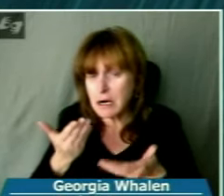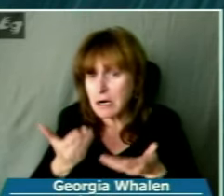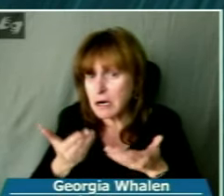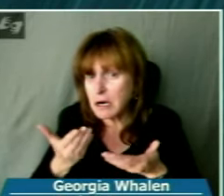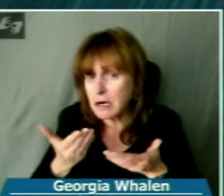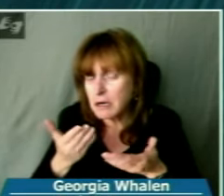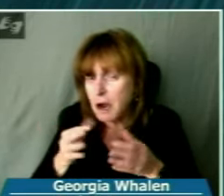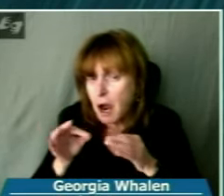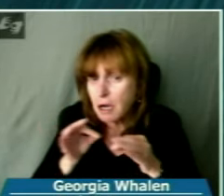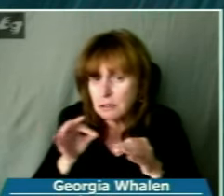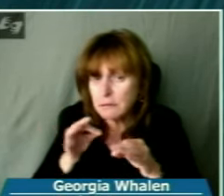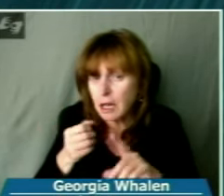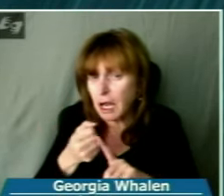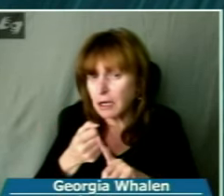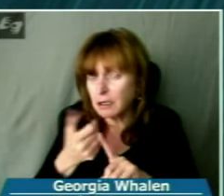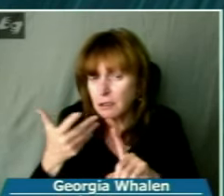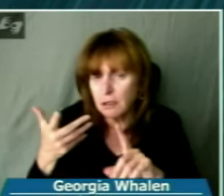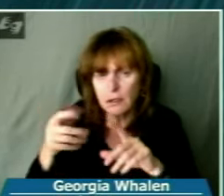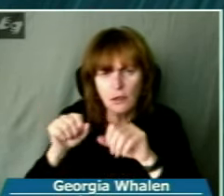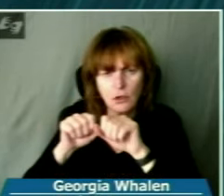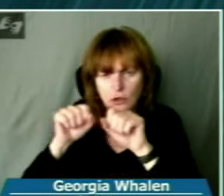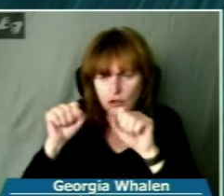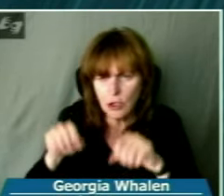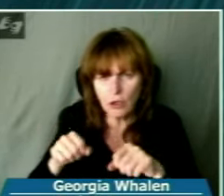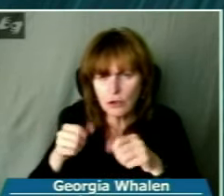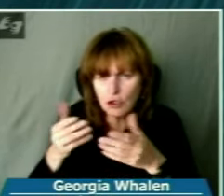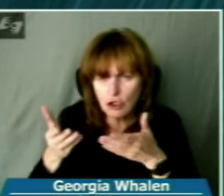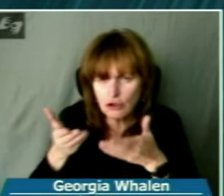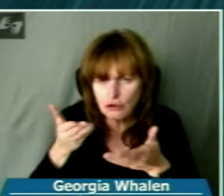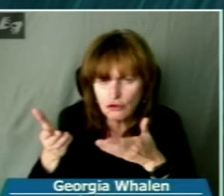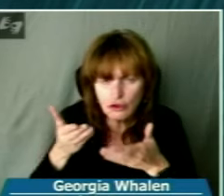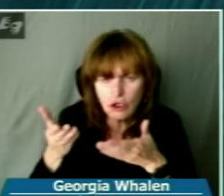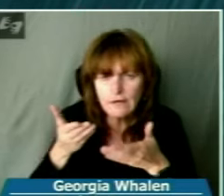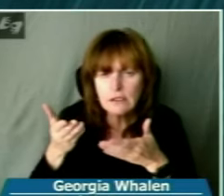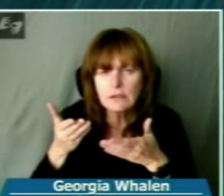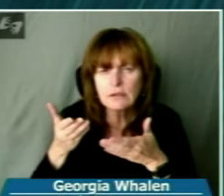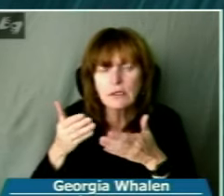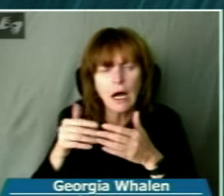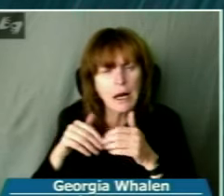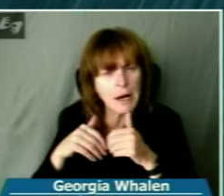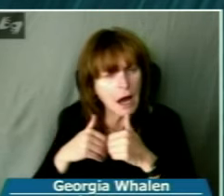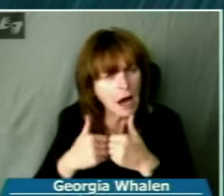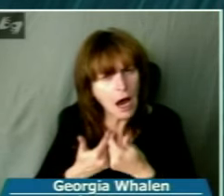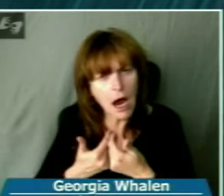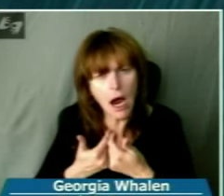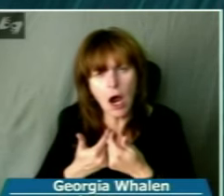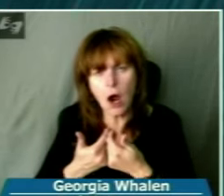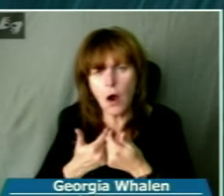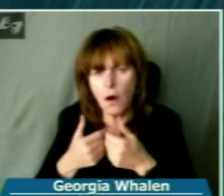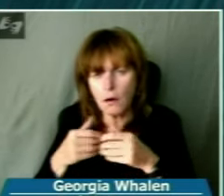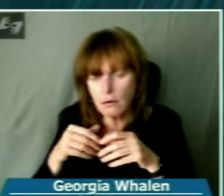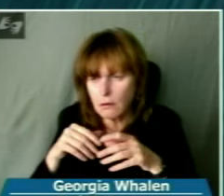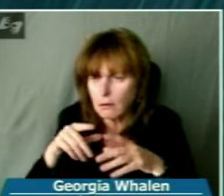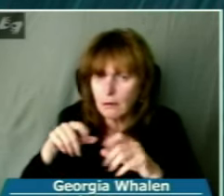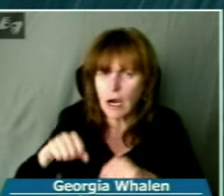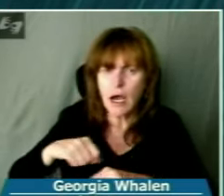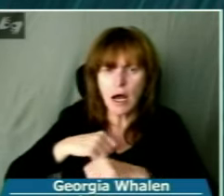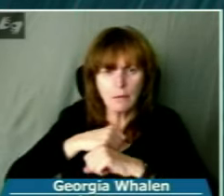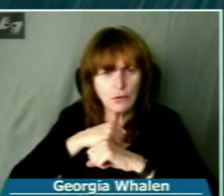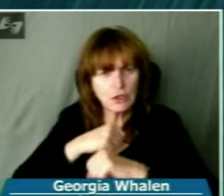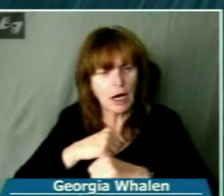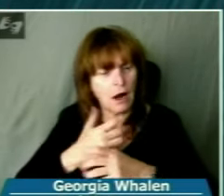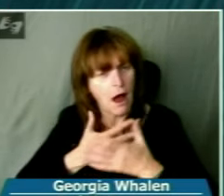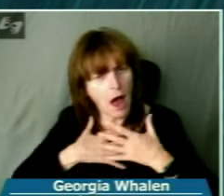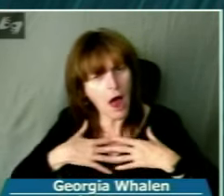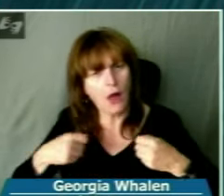now, and what kinds of things are we doing to support our vulnerable populations, and what are we doing to protect the health and safety of residents